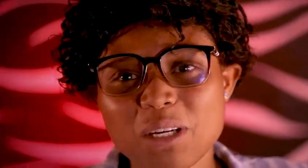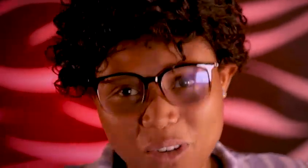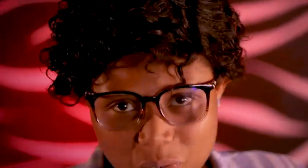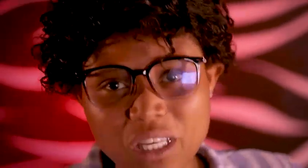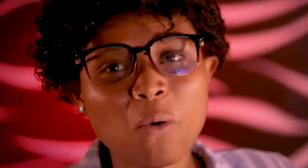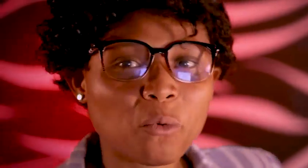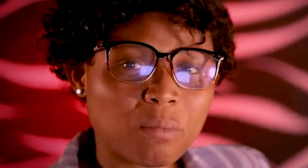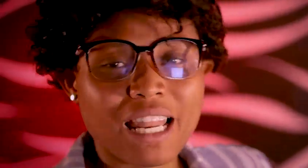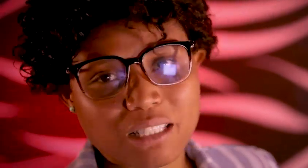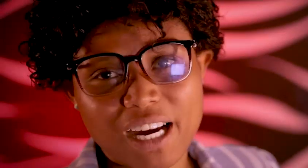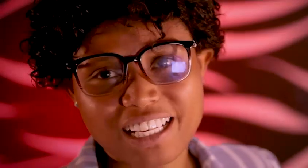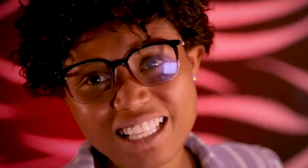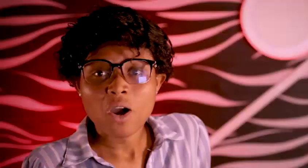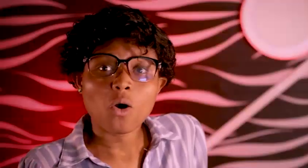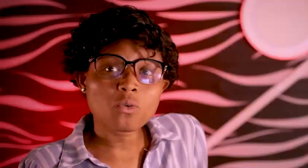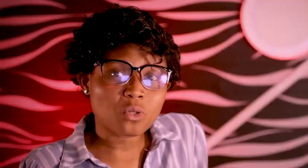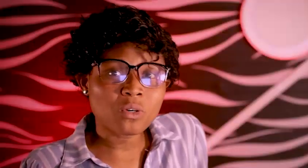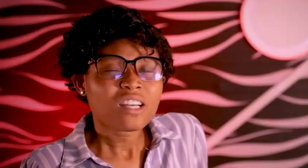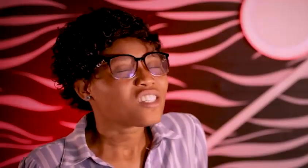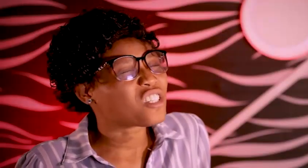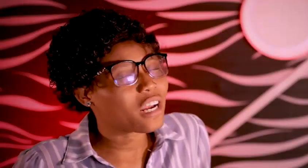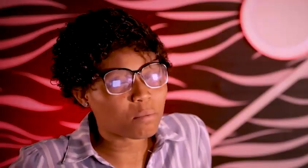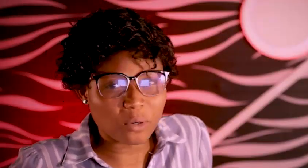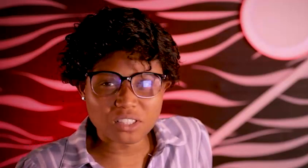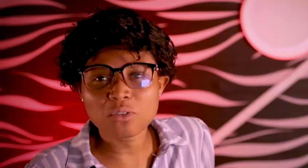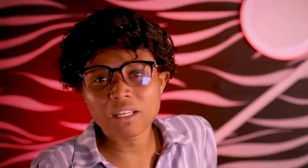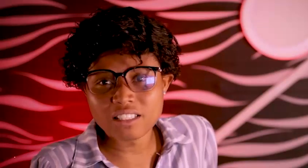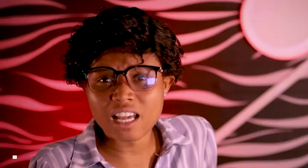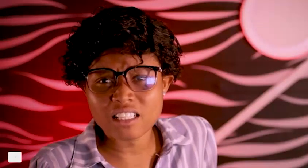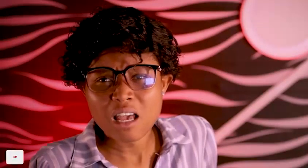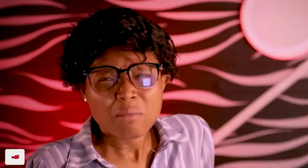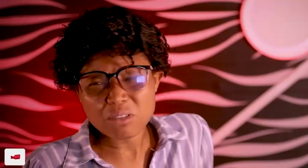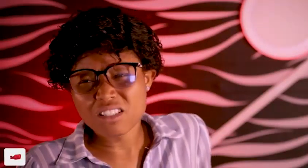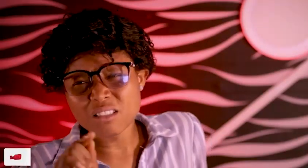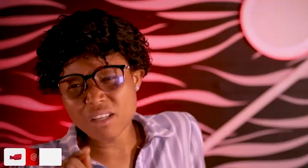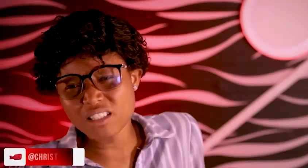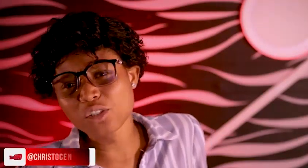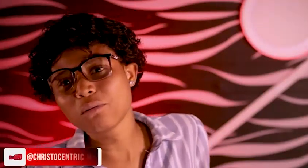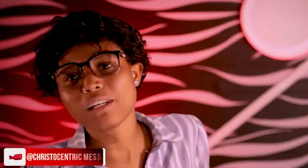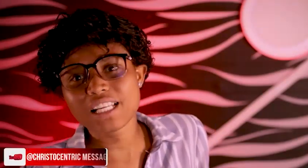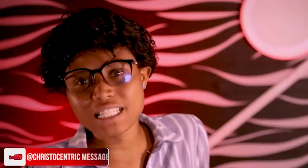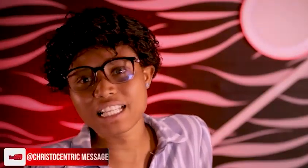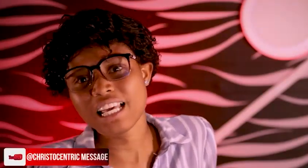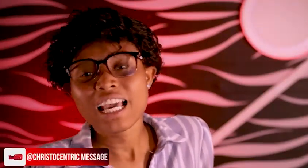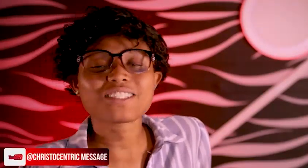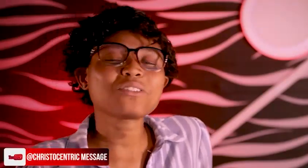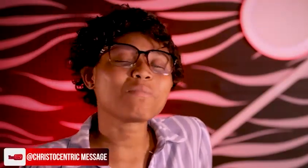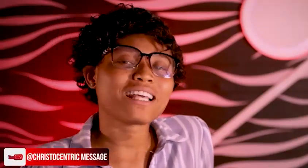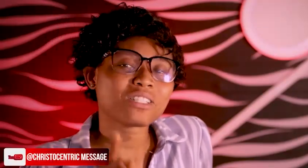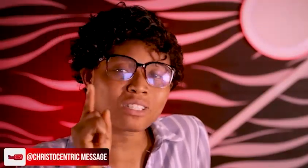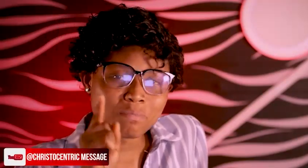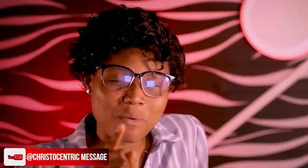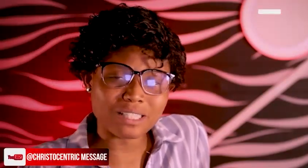section, because we will be blessed by it. Also, share abroad to bless others, because this message you are listening is